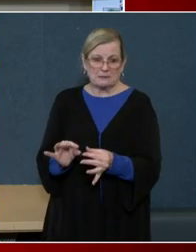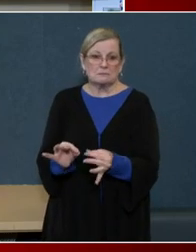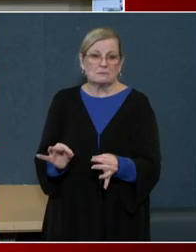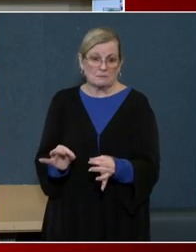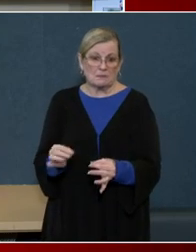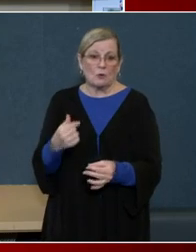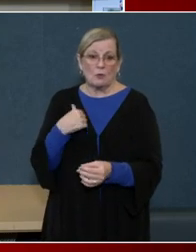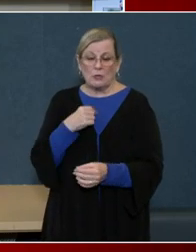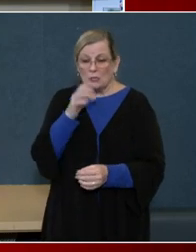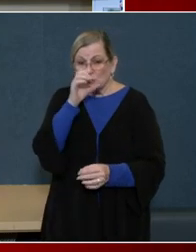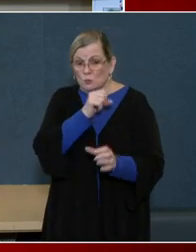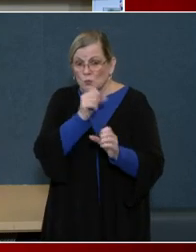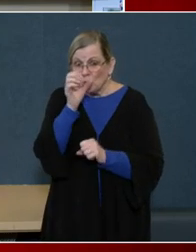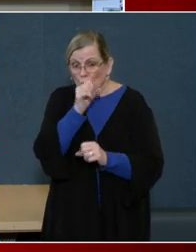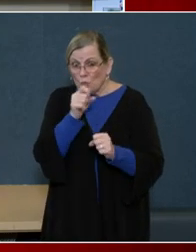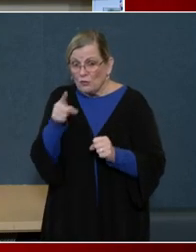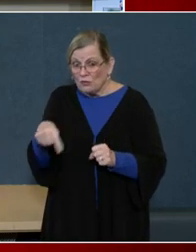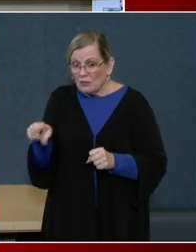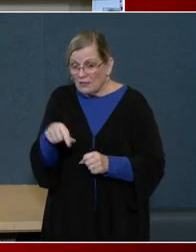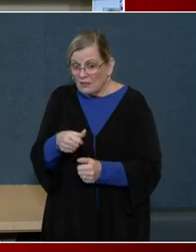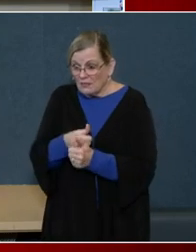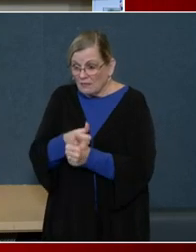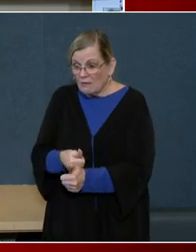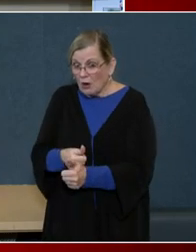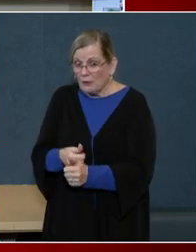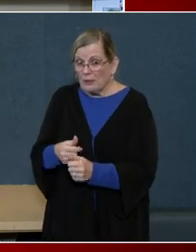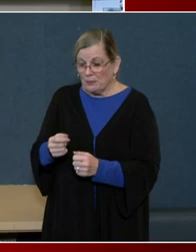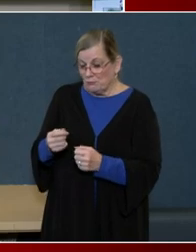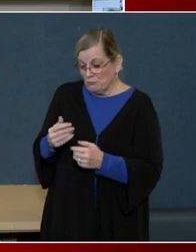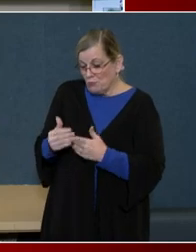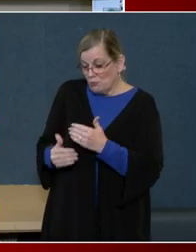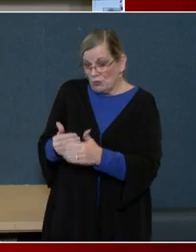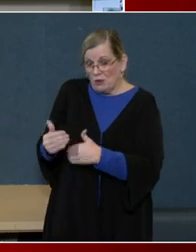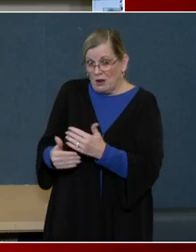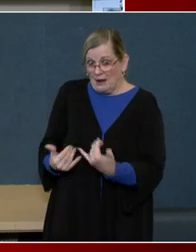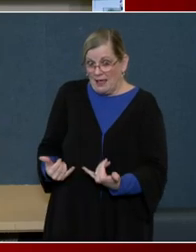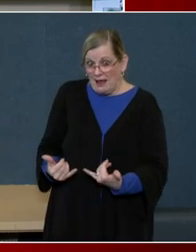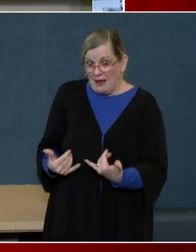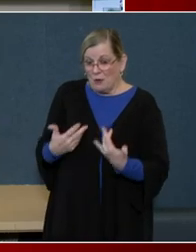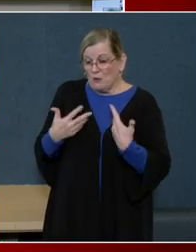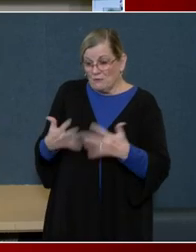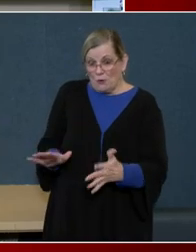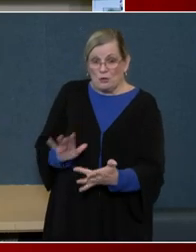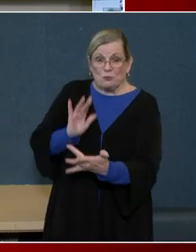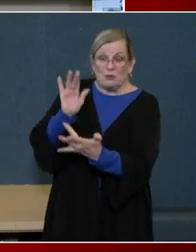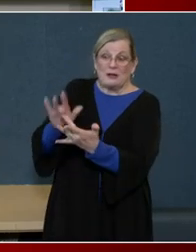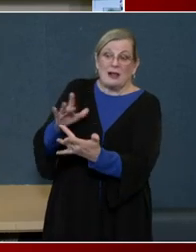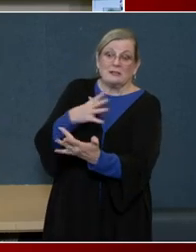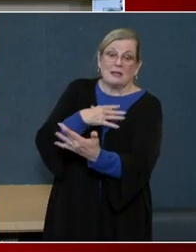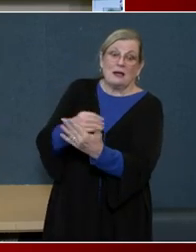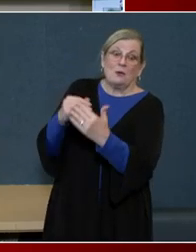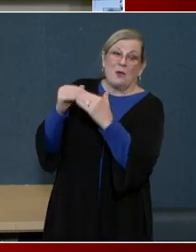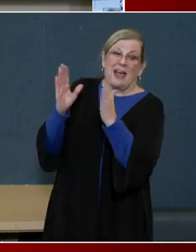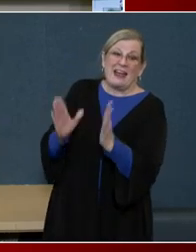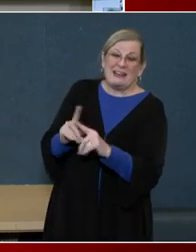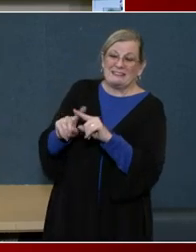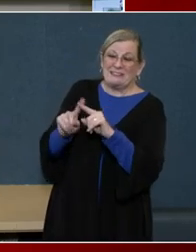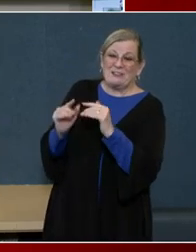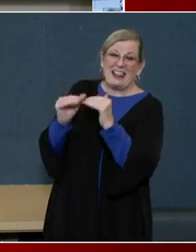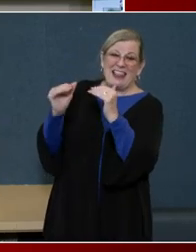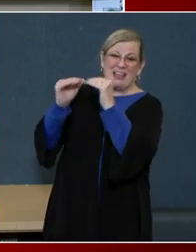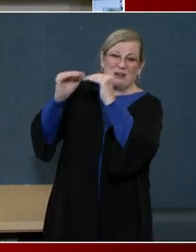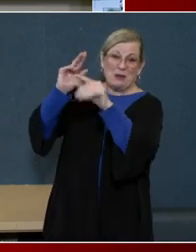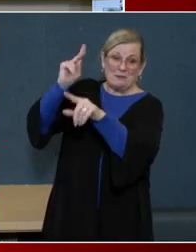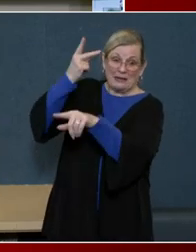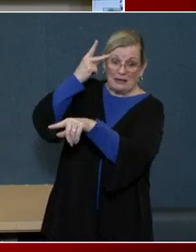protocols have been engaged. We have reached out to the White House on a couple of levels, a political level and a public